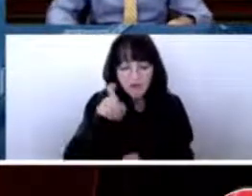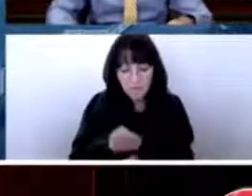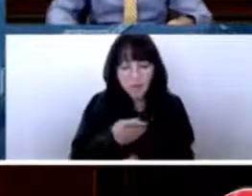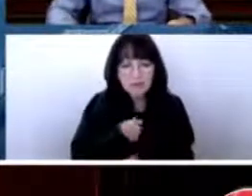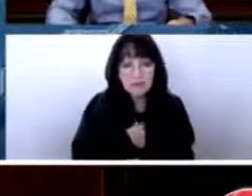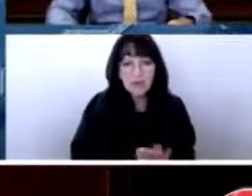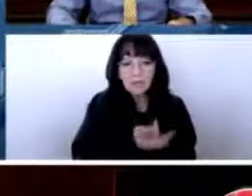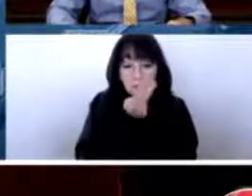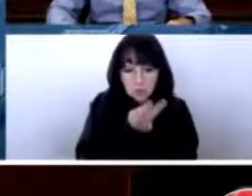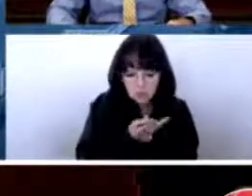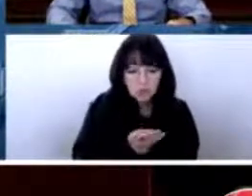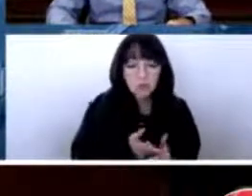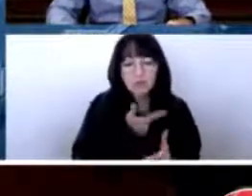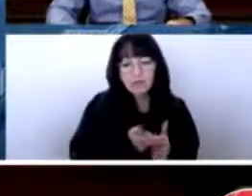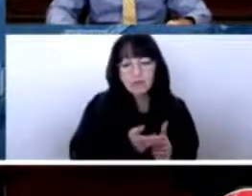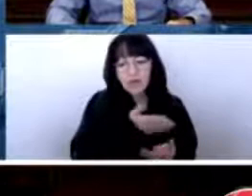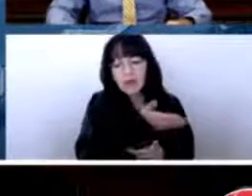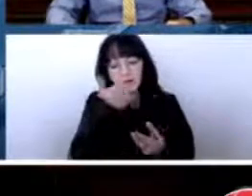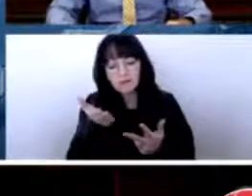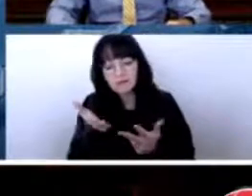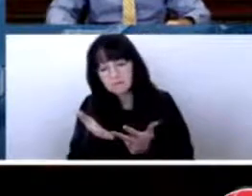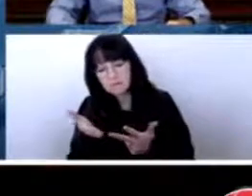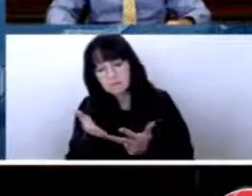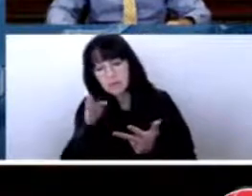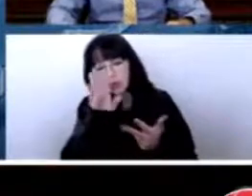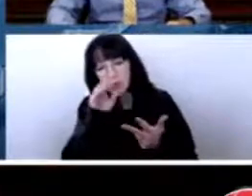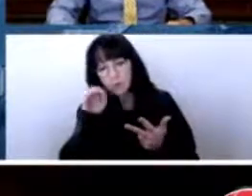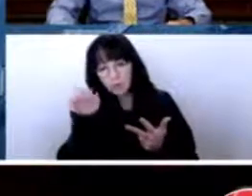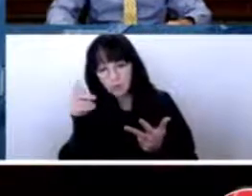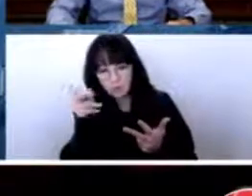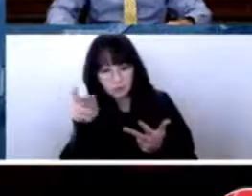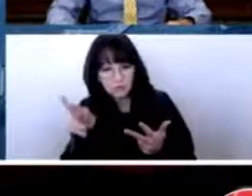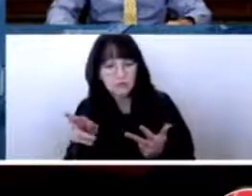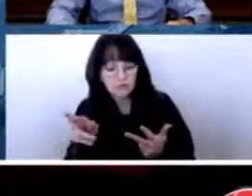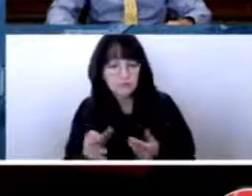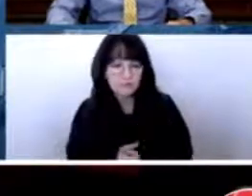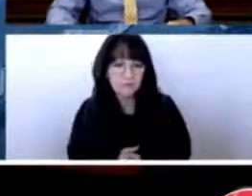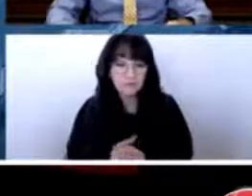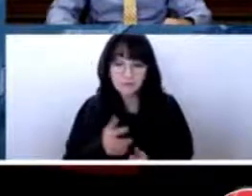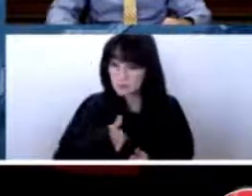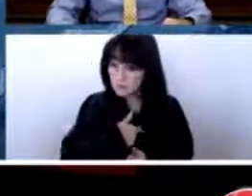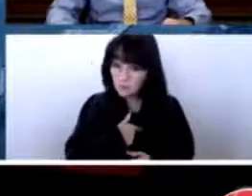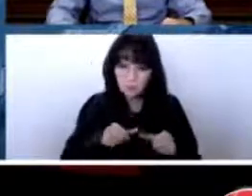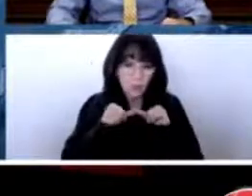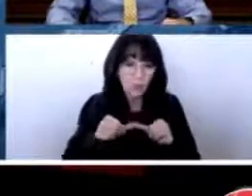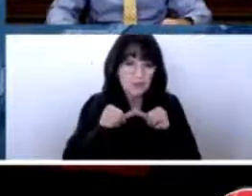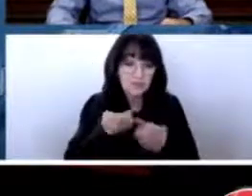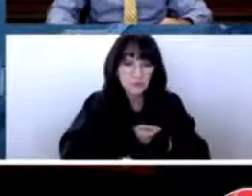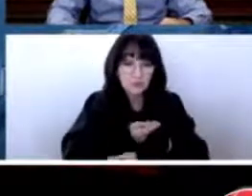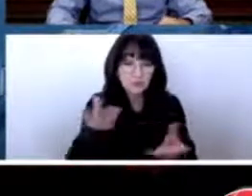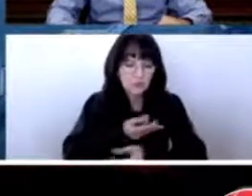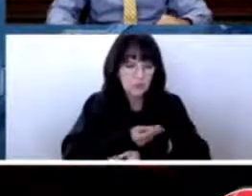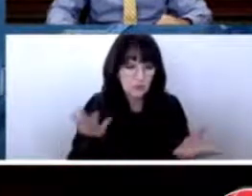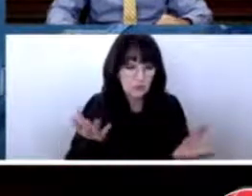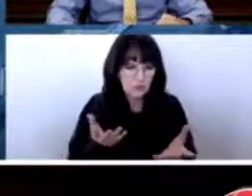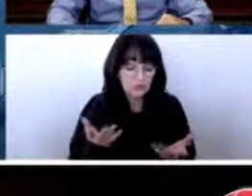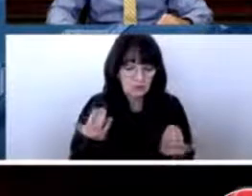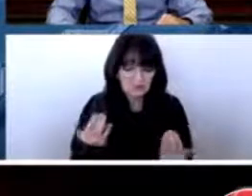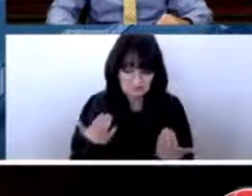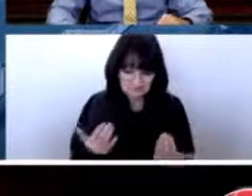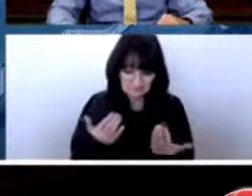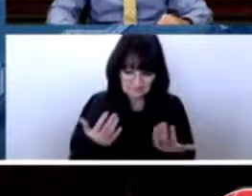shot. If we look at on the vaccination side, we continue to vaccinate Delawareans. We're up to 1.5,